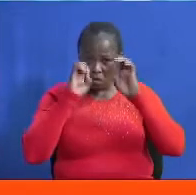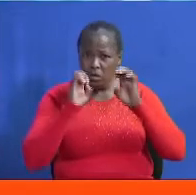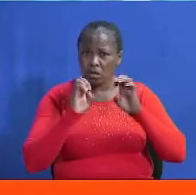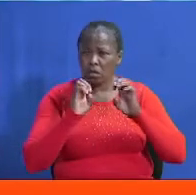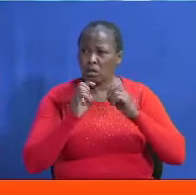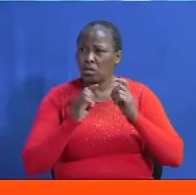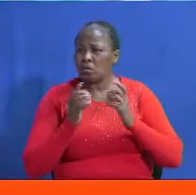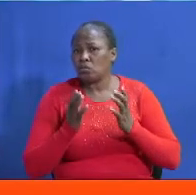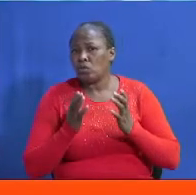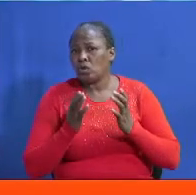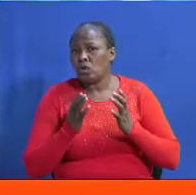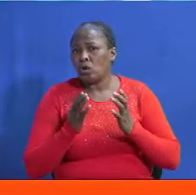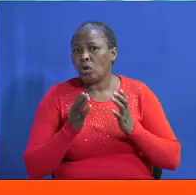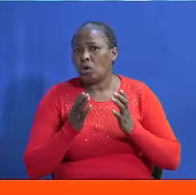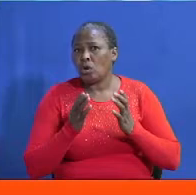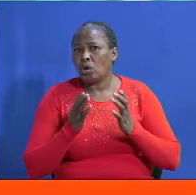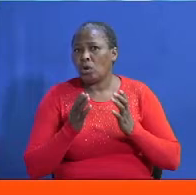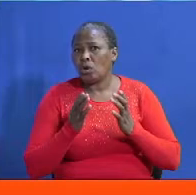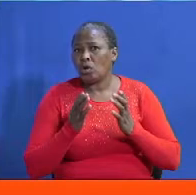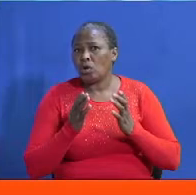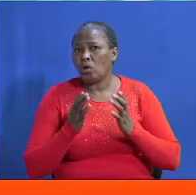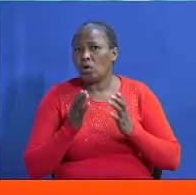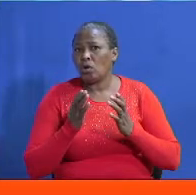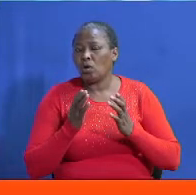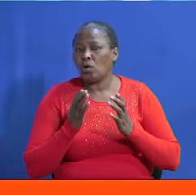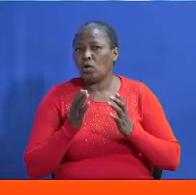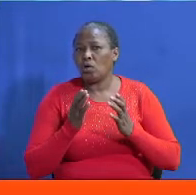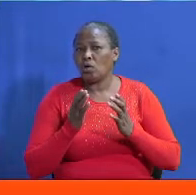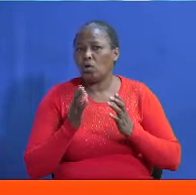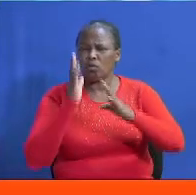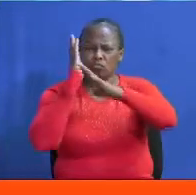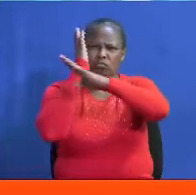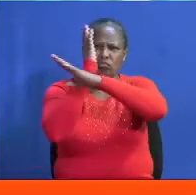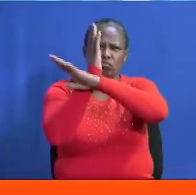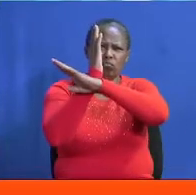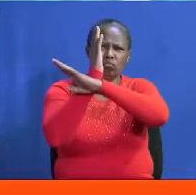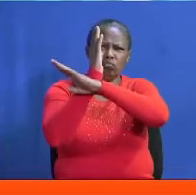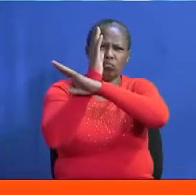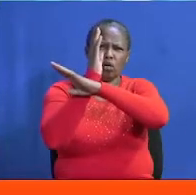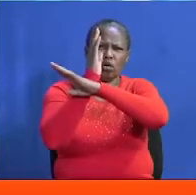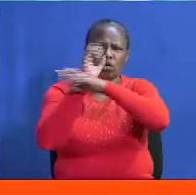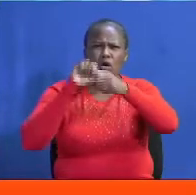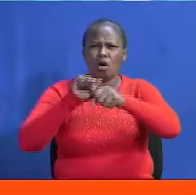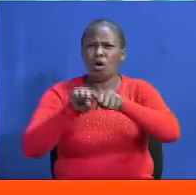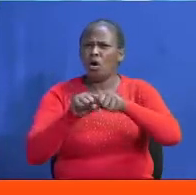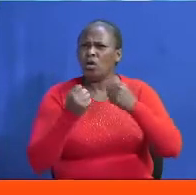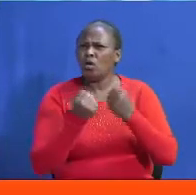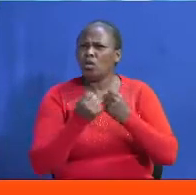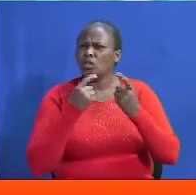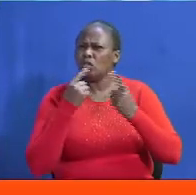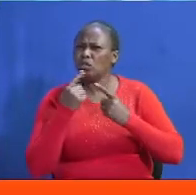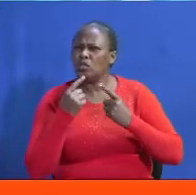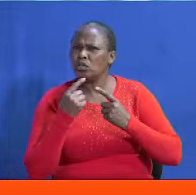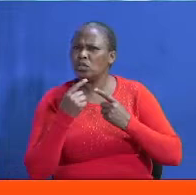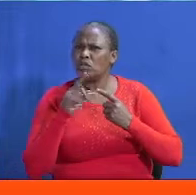Blockchain is a system mm-hmm. that contains a ledger that cryptographically